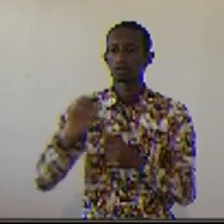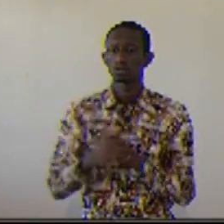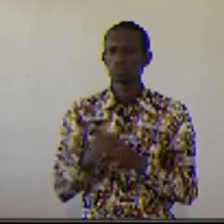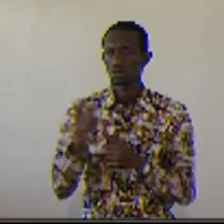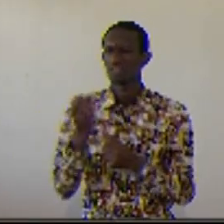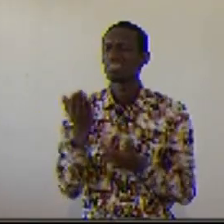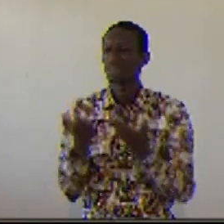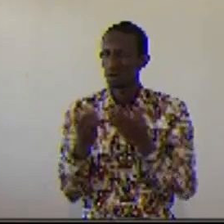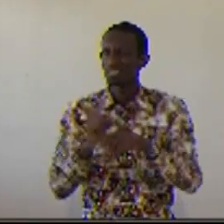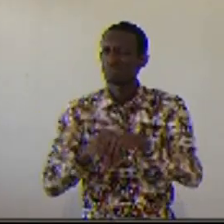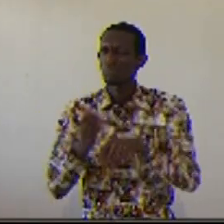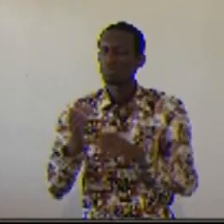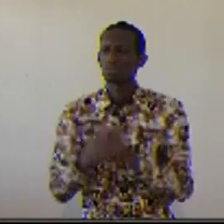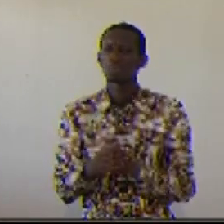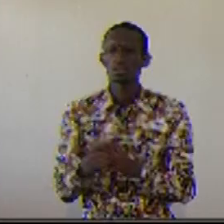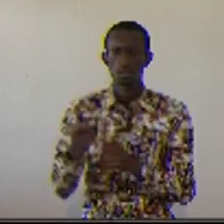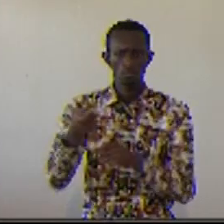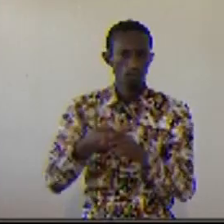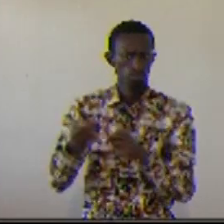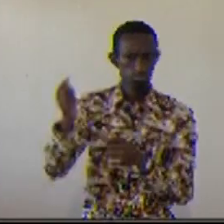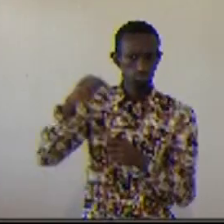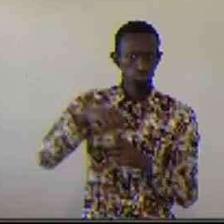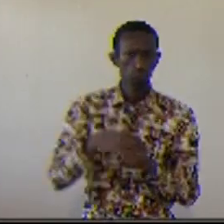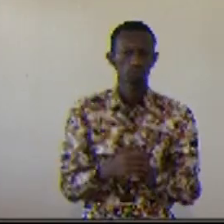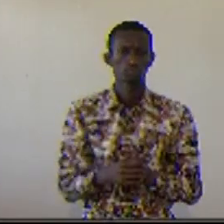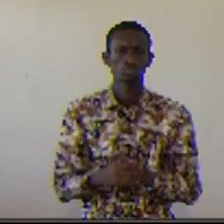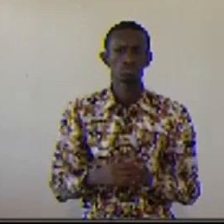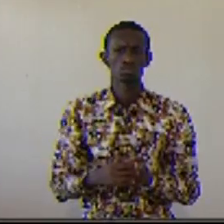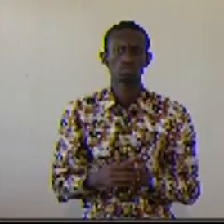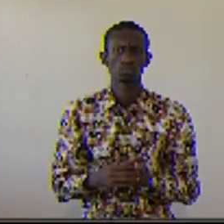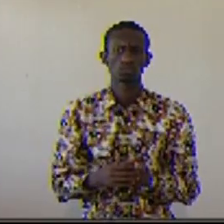it comes from. Benzene